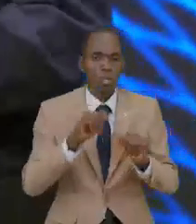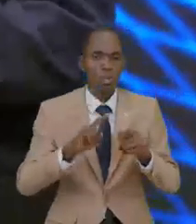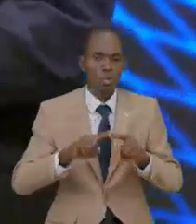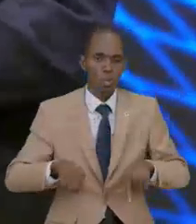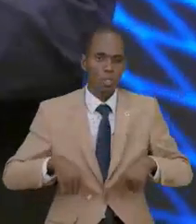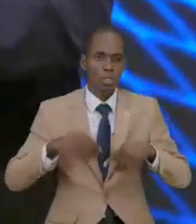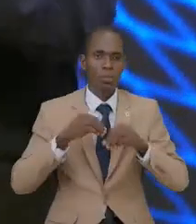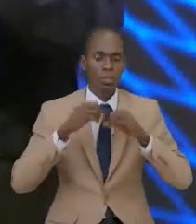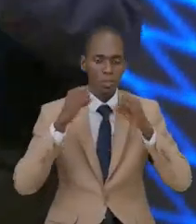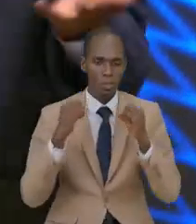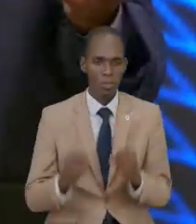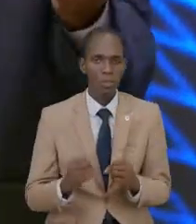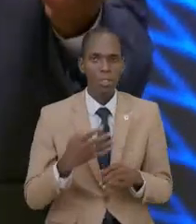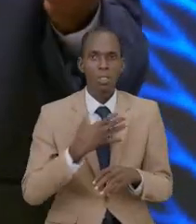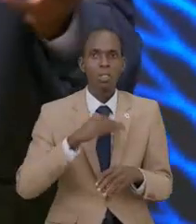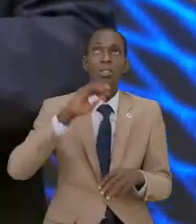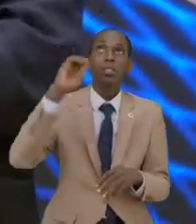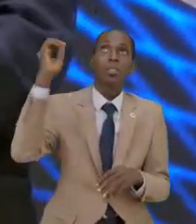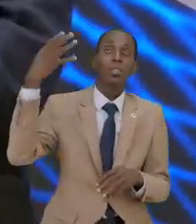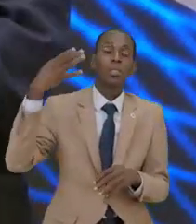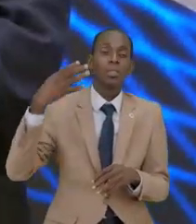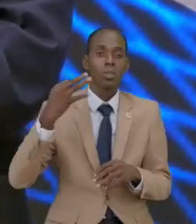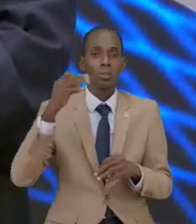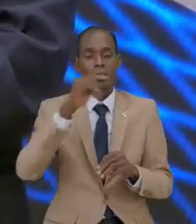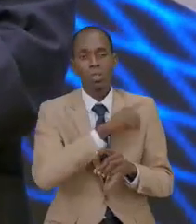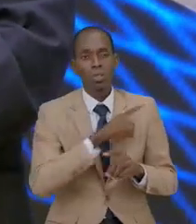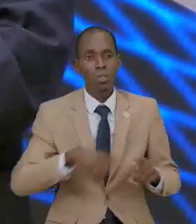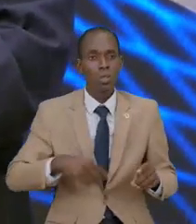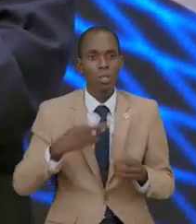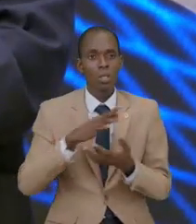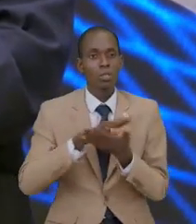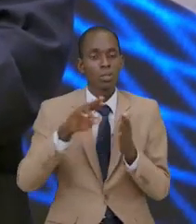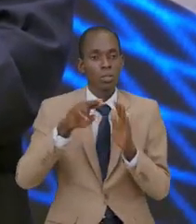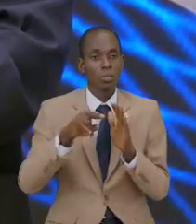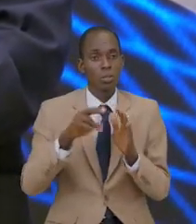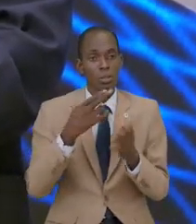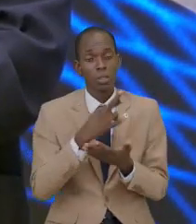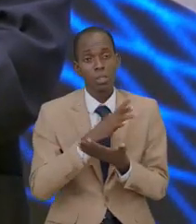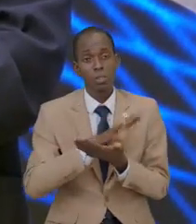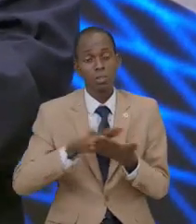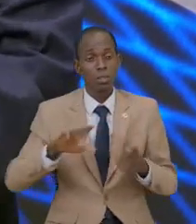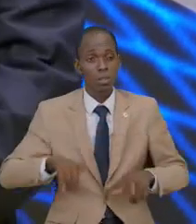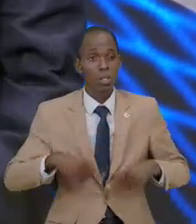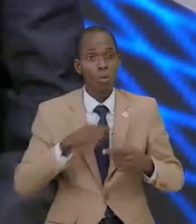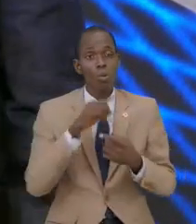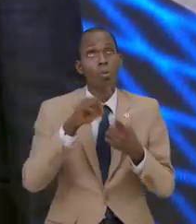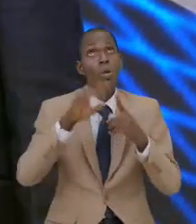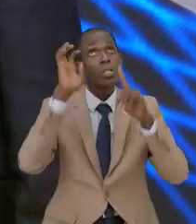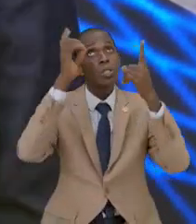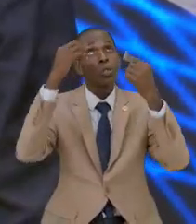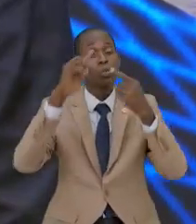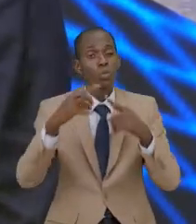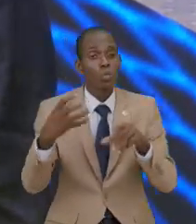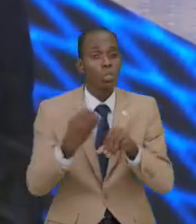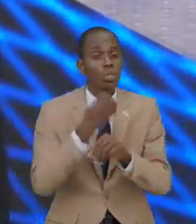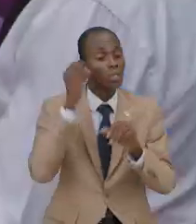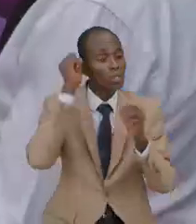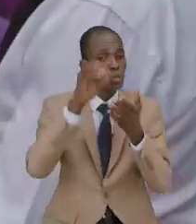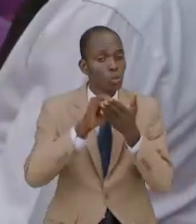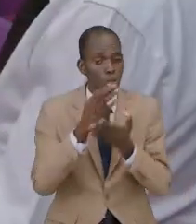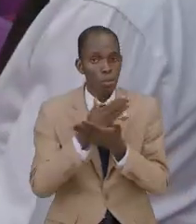grace of the Lord, righteous lives. And when he comes to take his son away, he'll take you away to